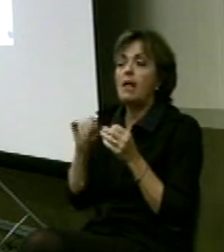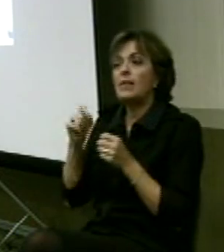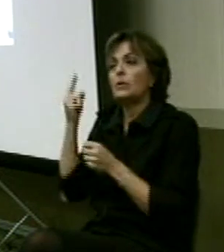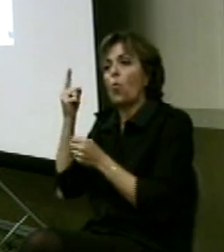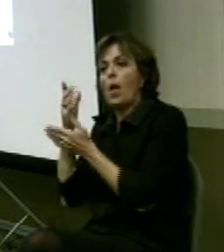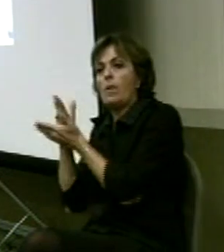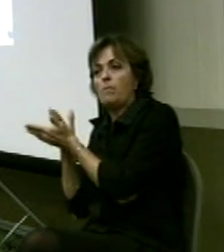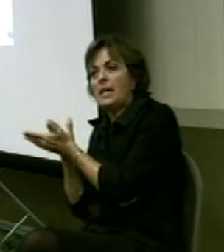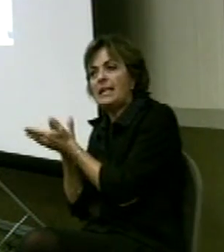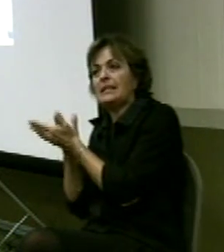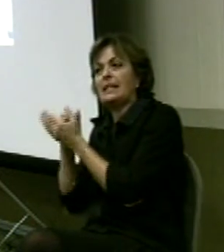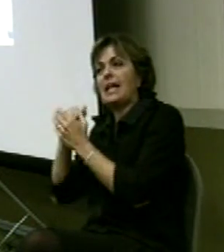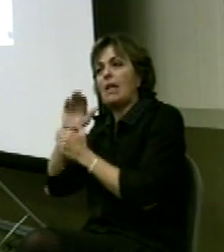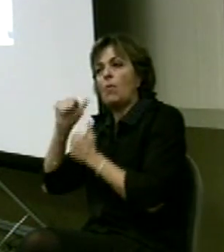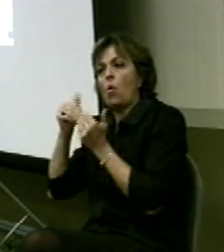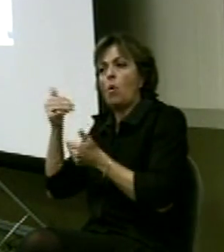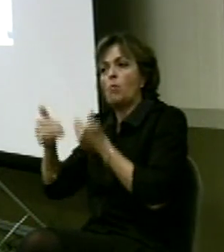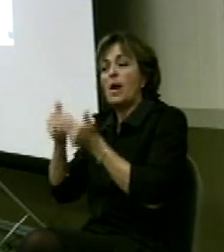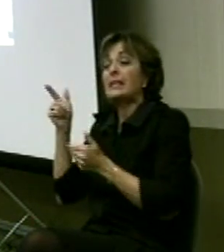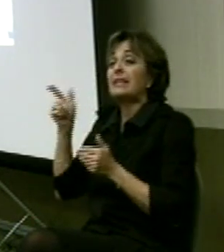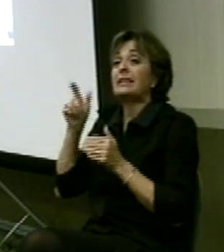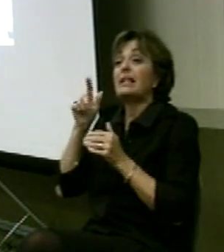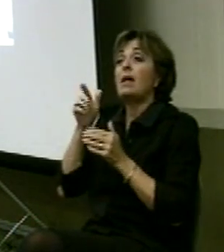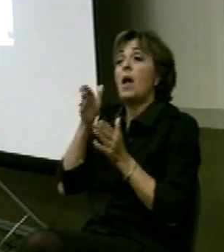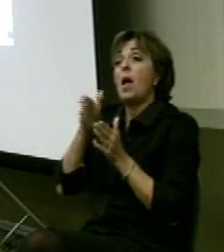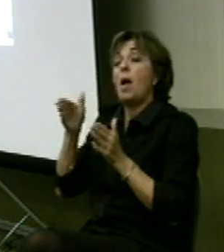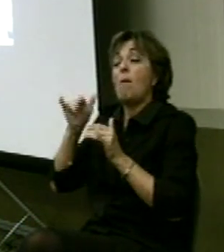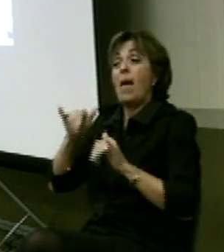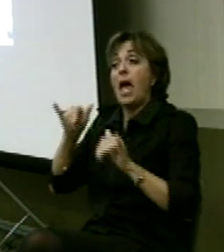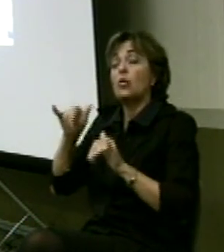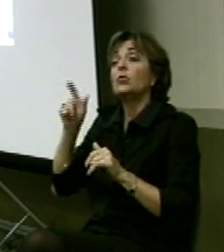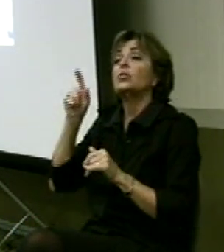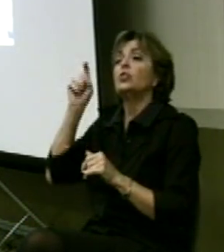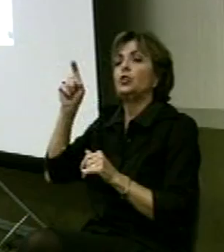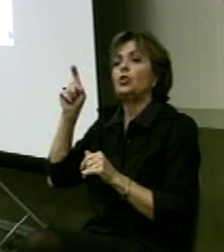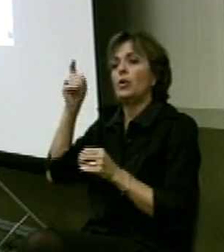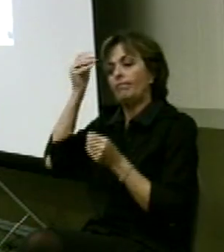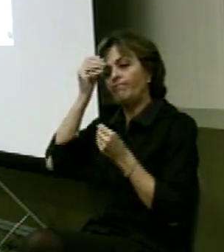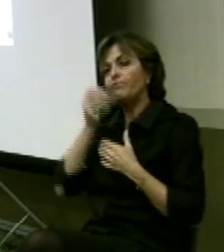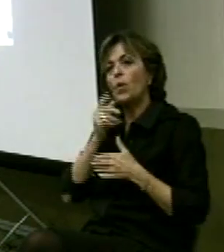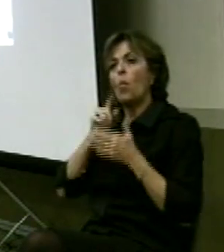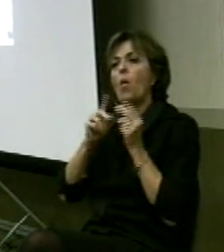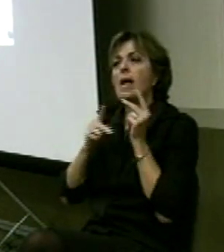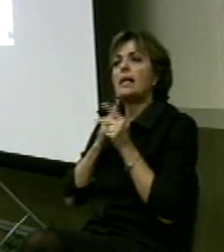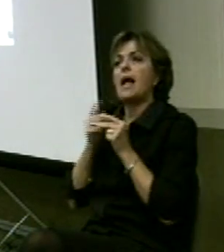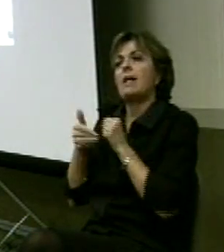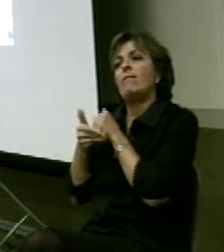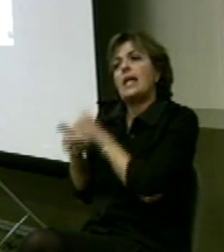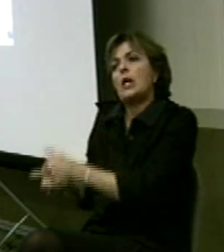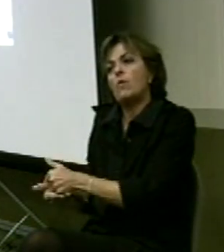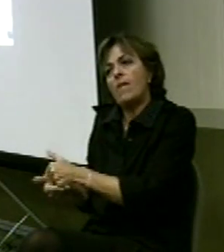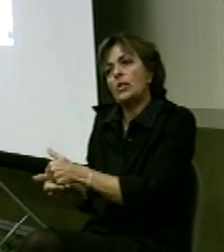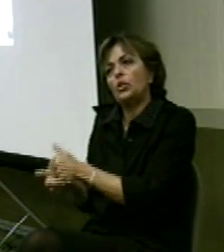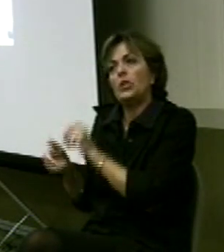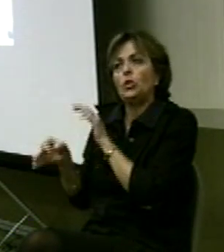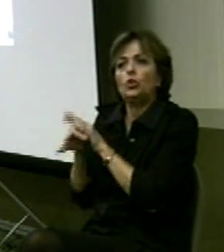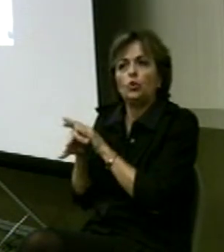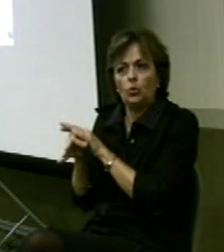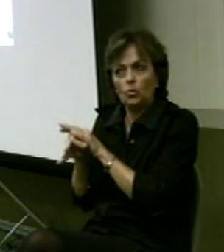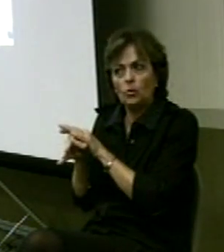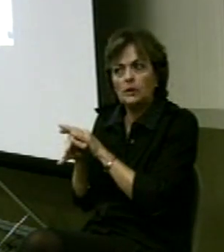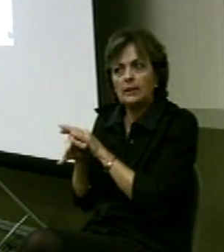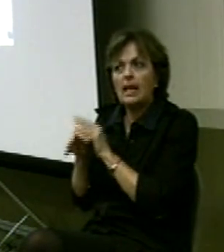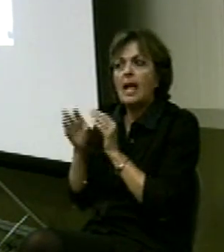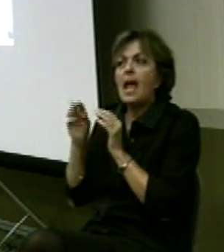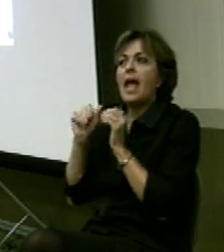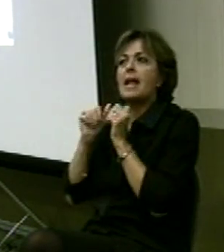just one piece to the whole process. Now the patterns again should form to inform you of what type of intervention you should